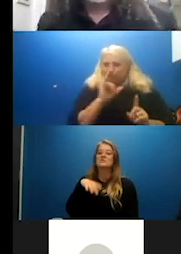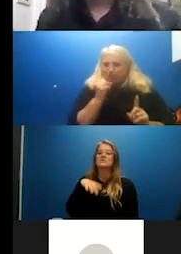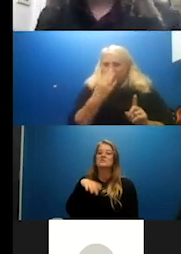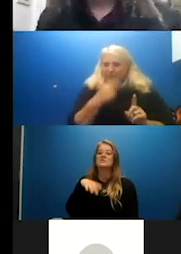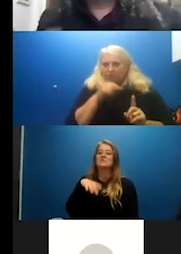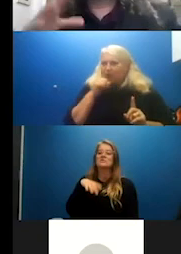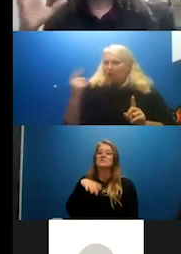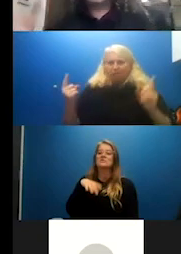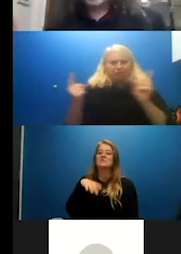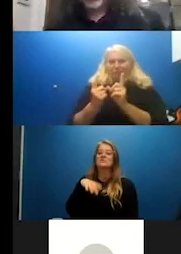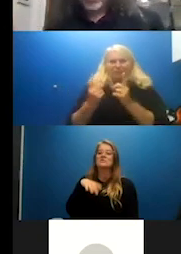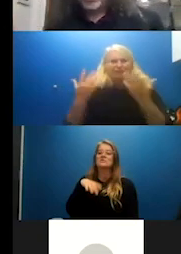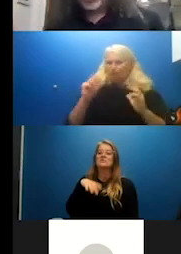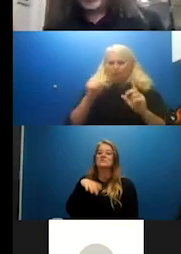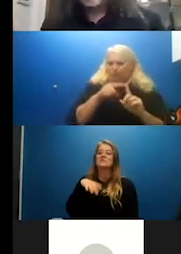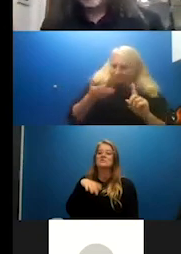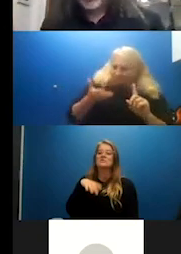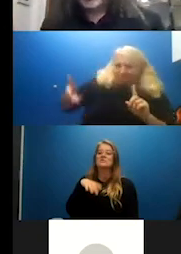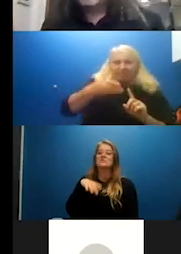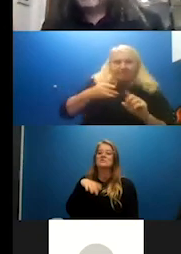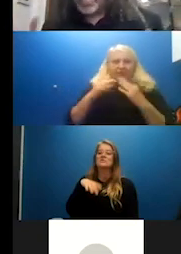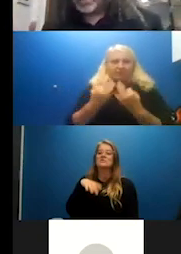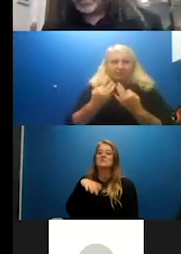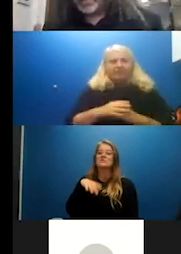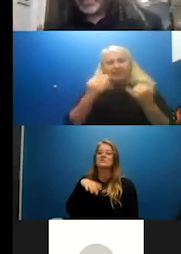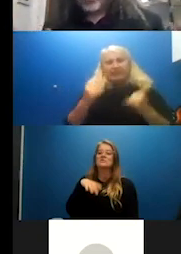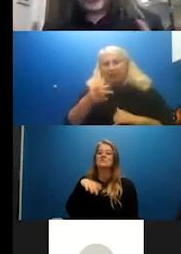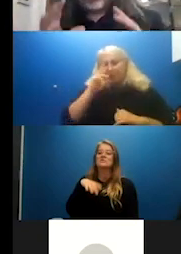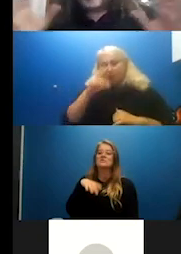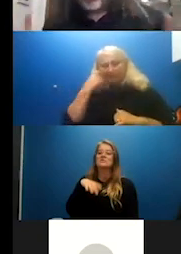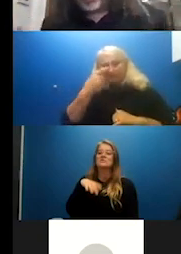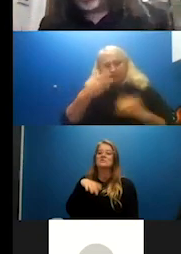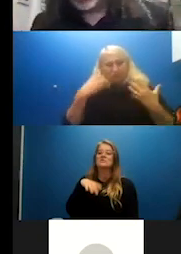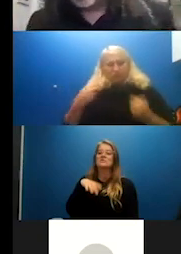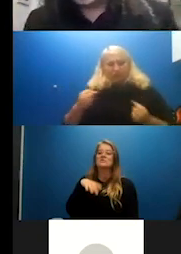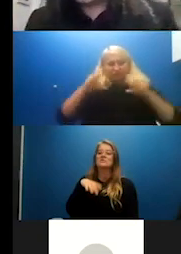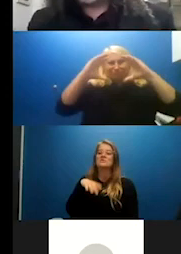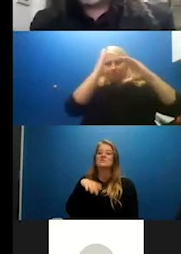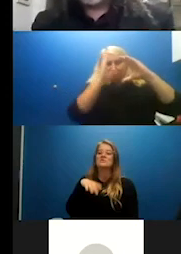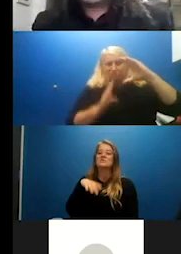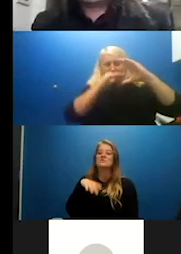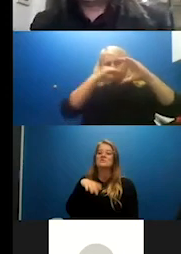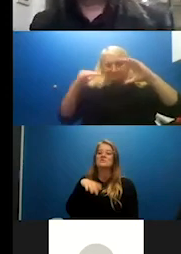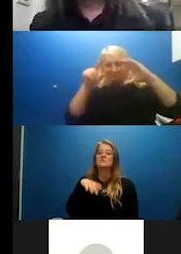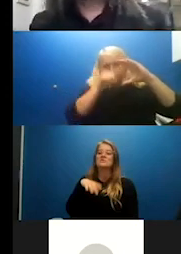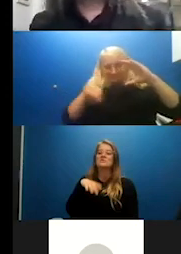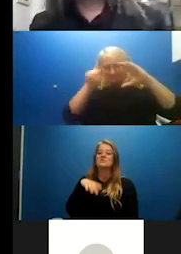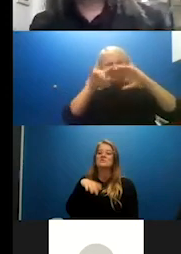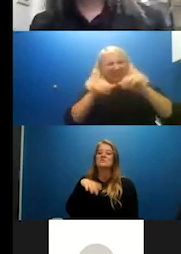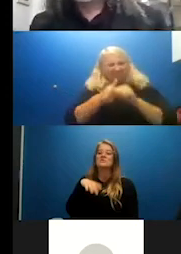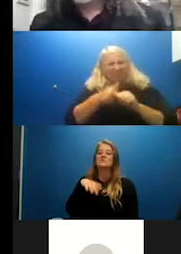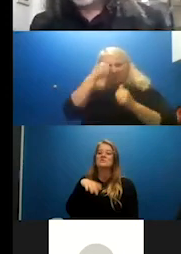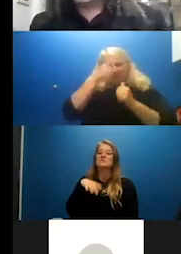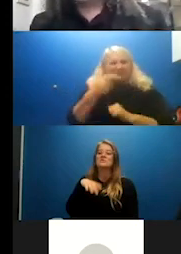When we take a look at the 4 branches of wellness and combine it with the map of the community, the self-community life world I showed you just a moment